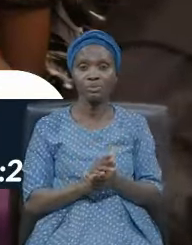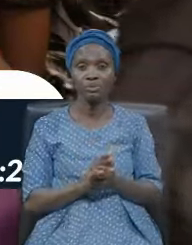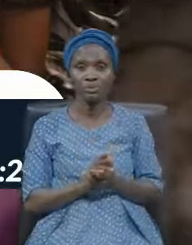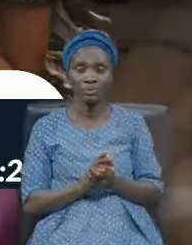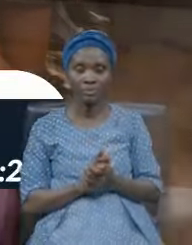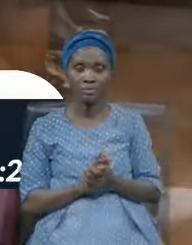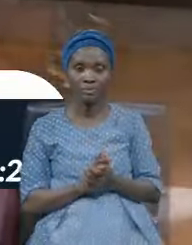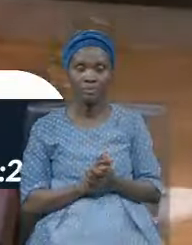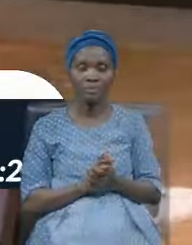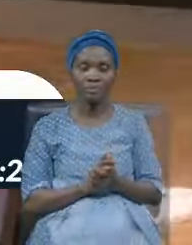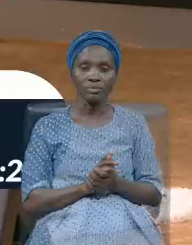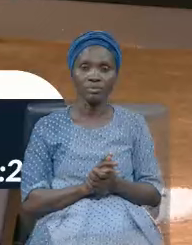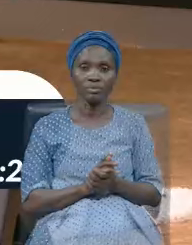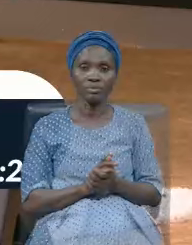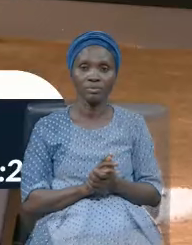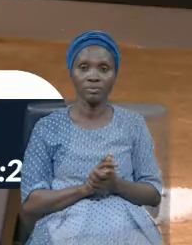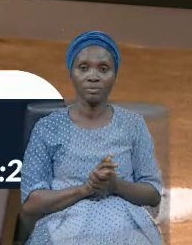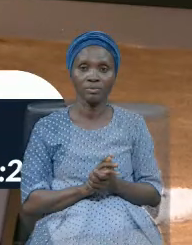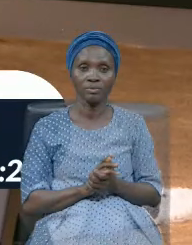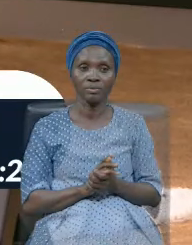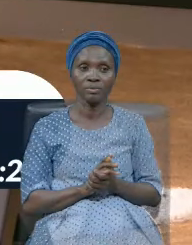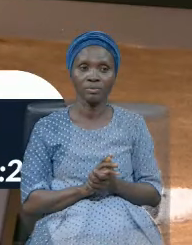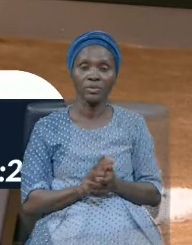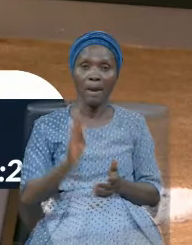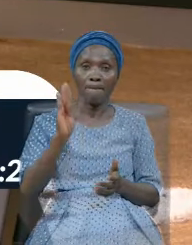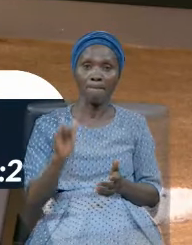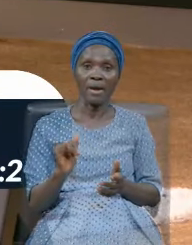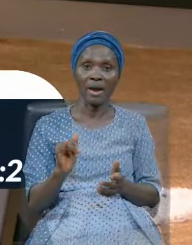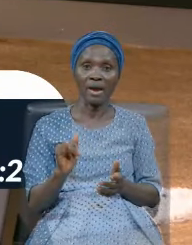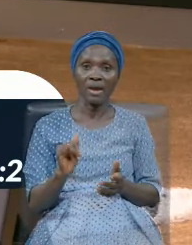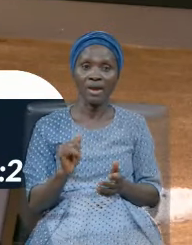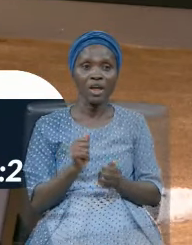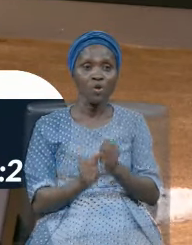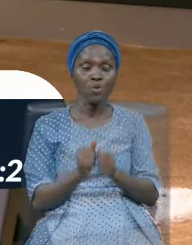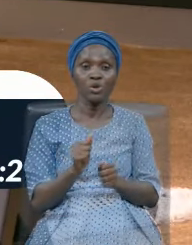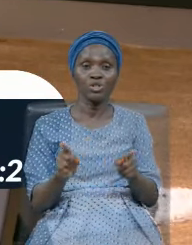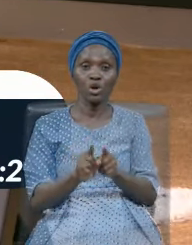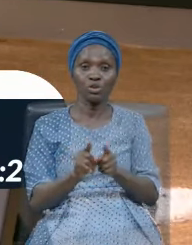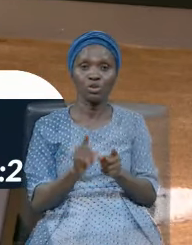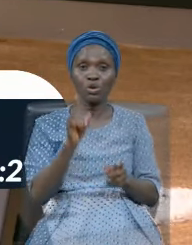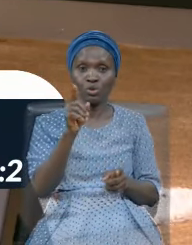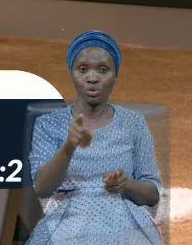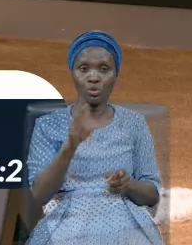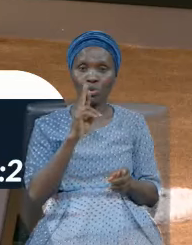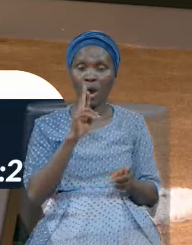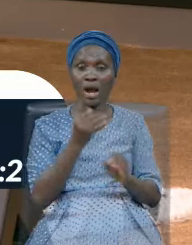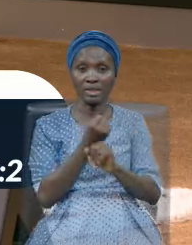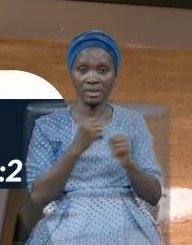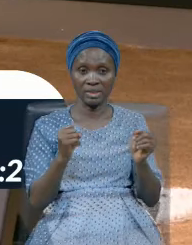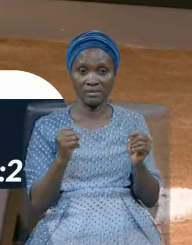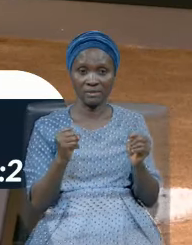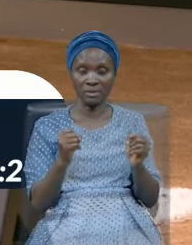reading from verse 2, by which also ye are saved, if